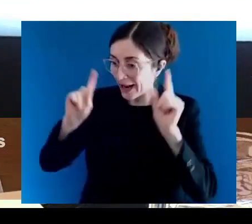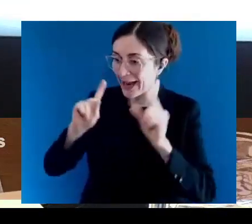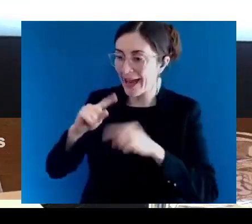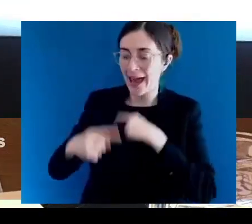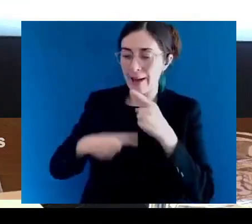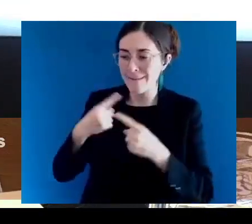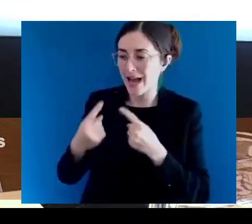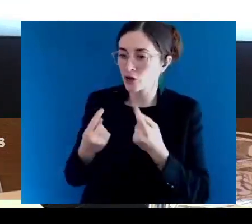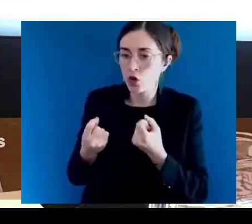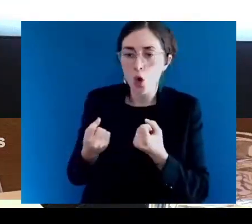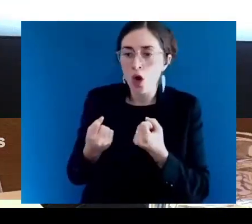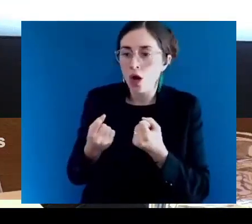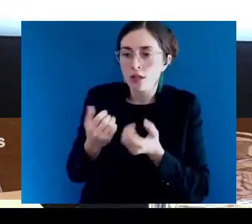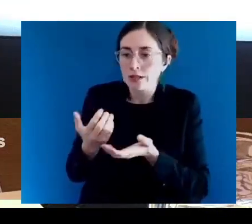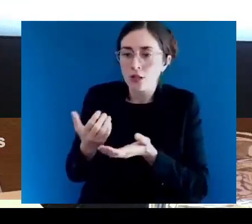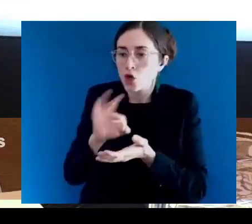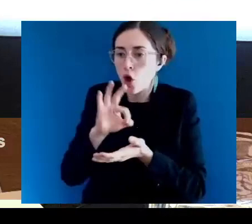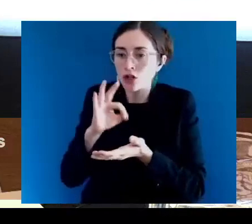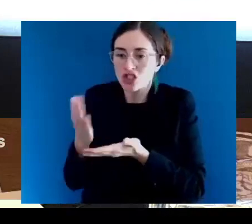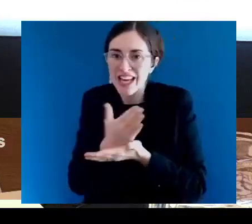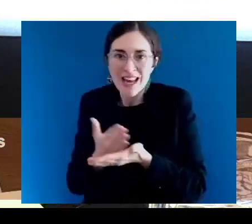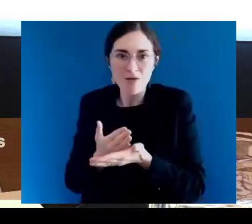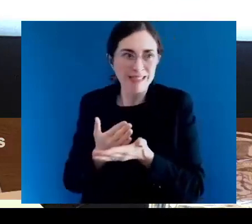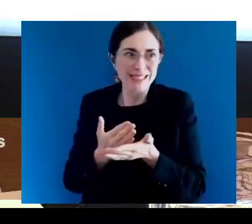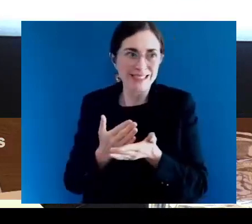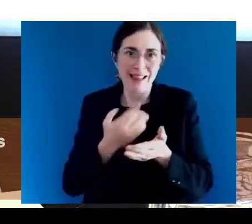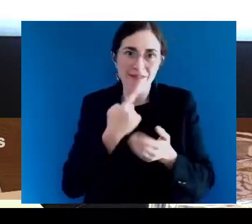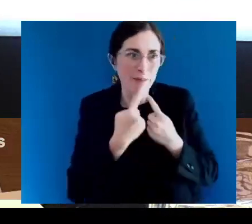of information, and ultimately,